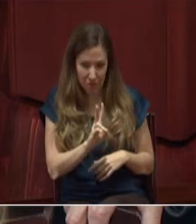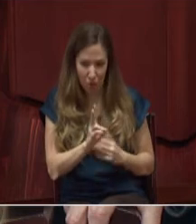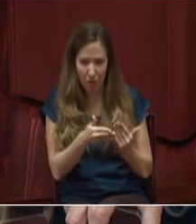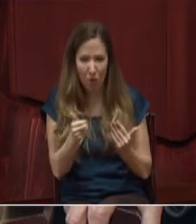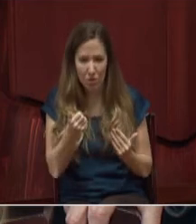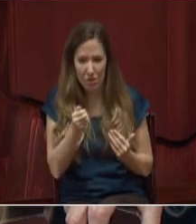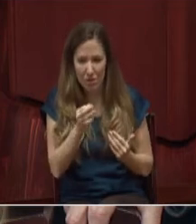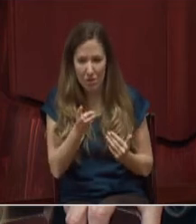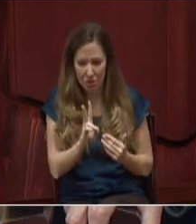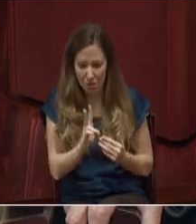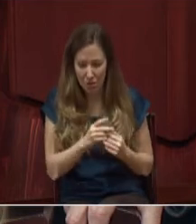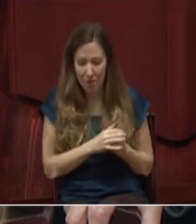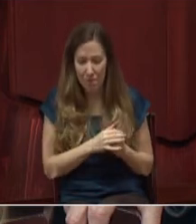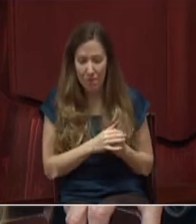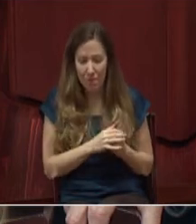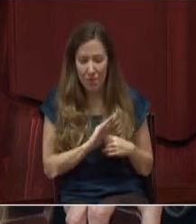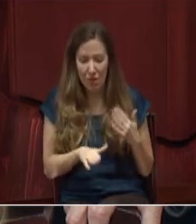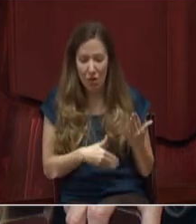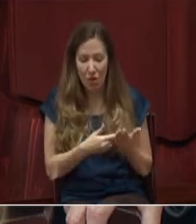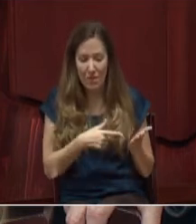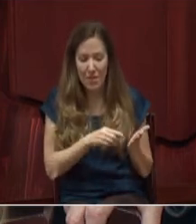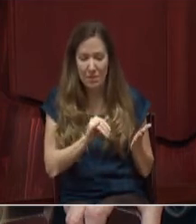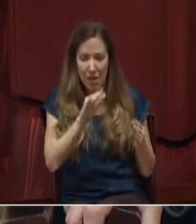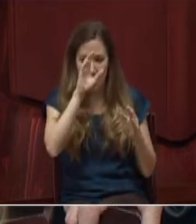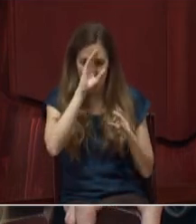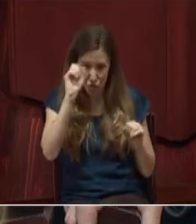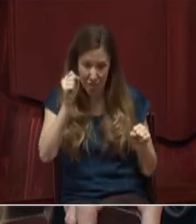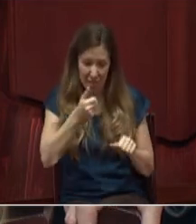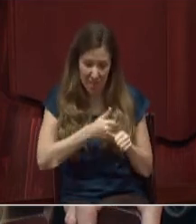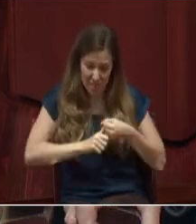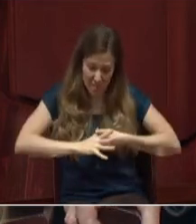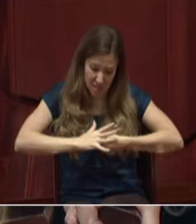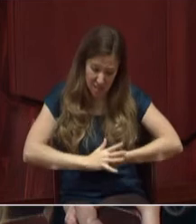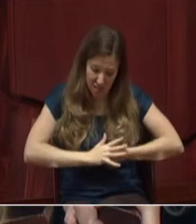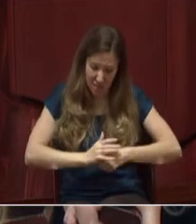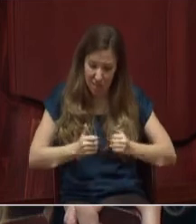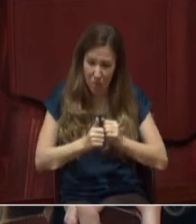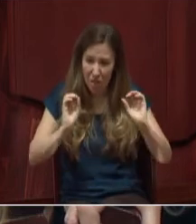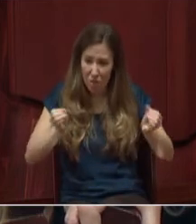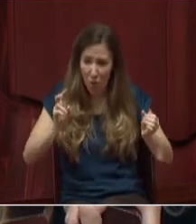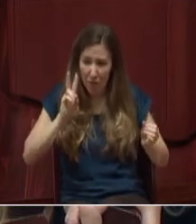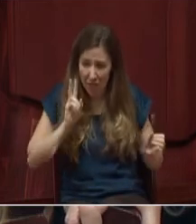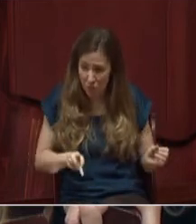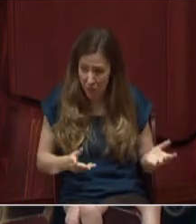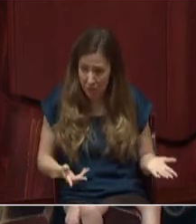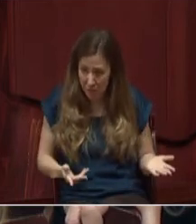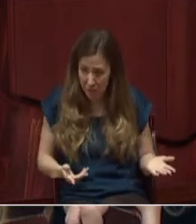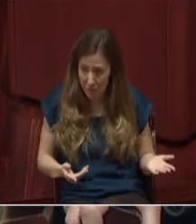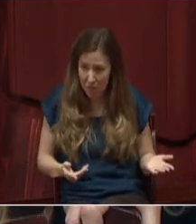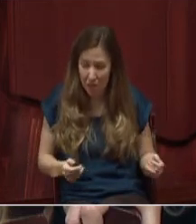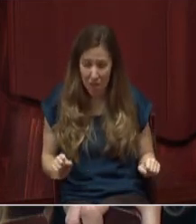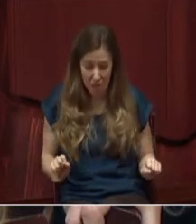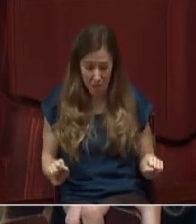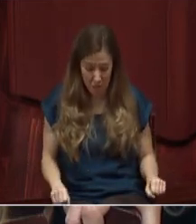almost. All this by a president under siege, with no vice president, the